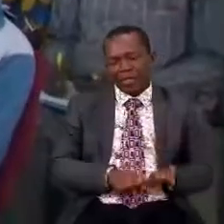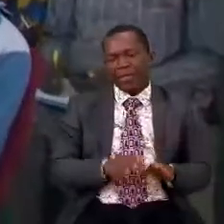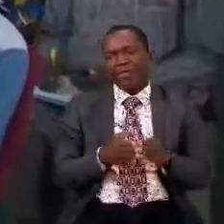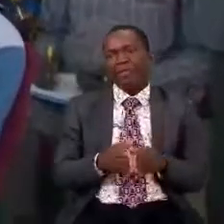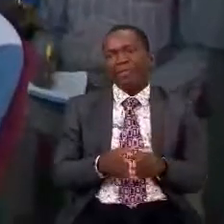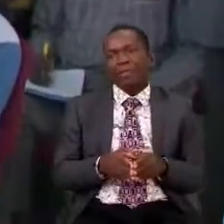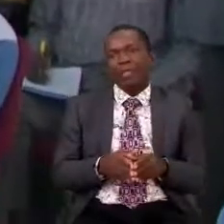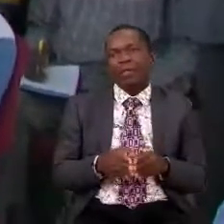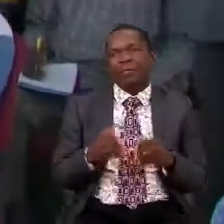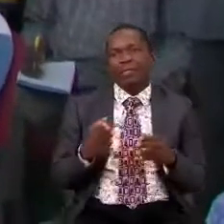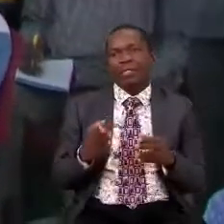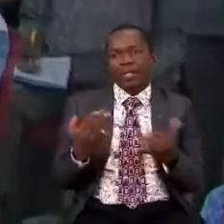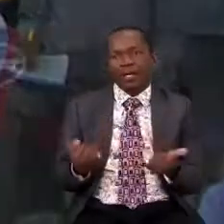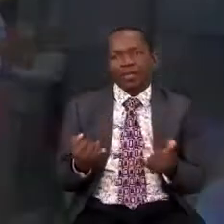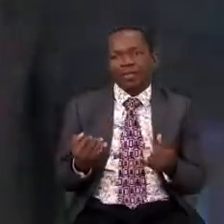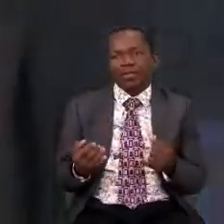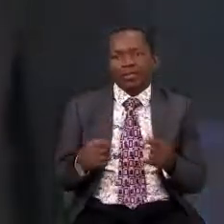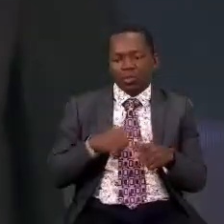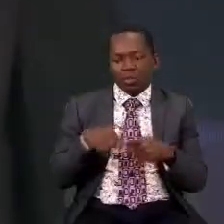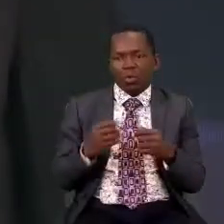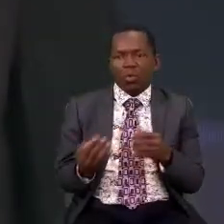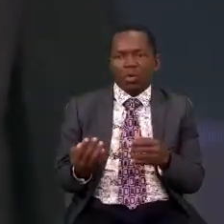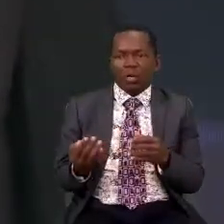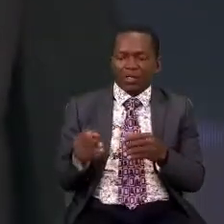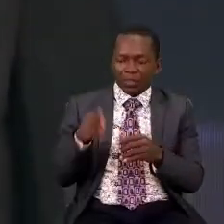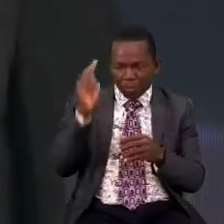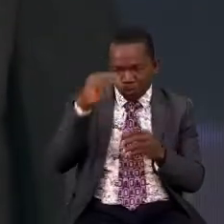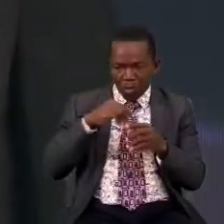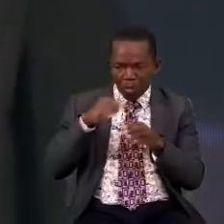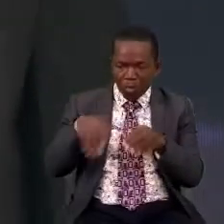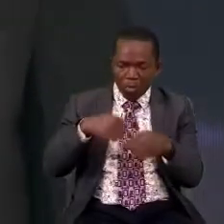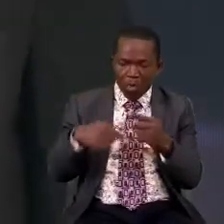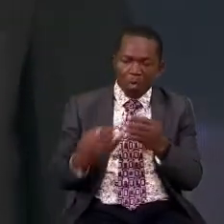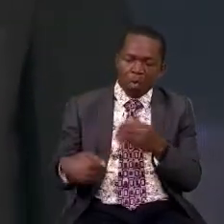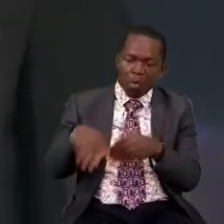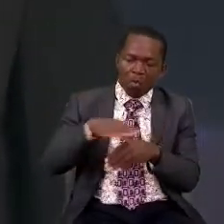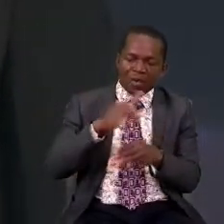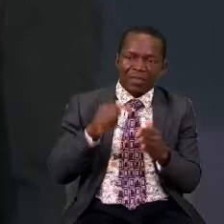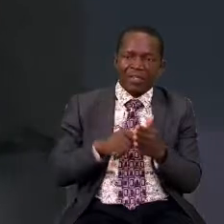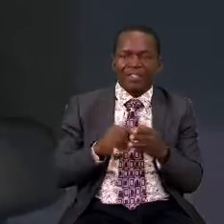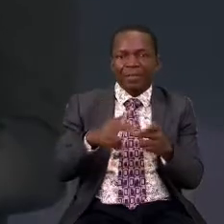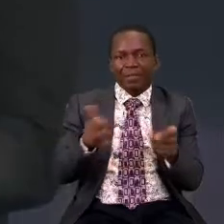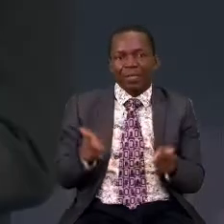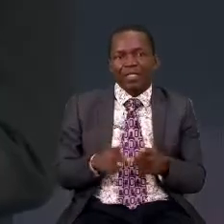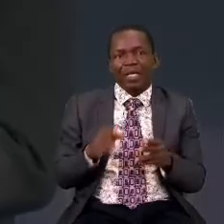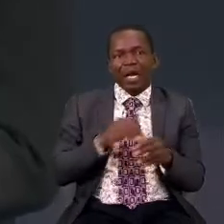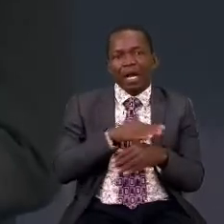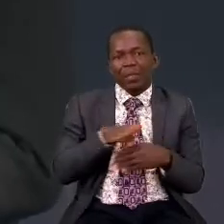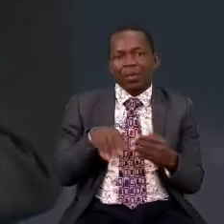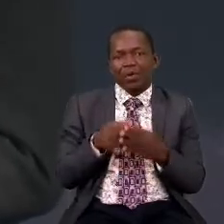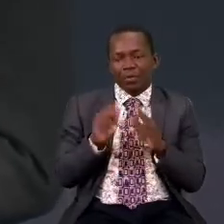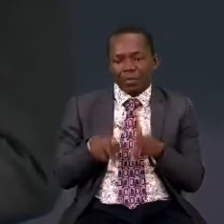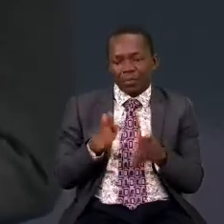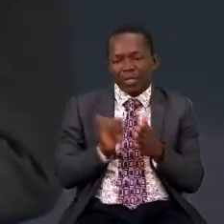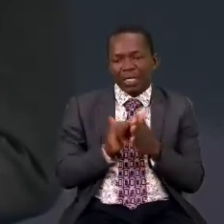the people, unto the land which I do give to them, even to